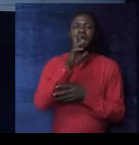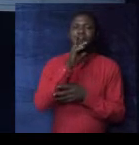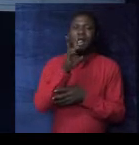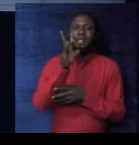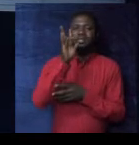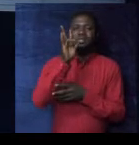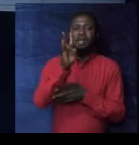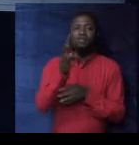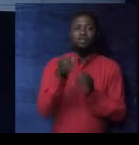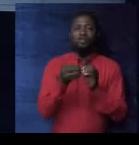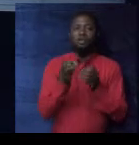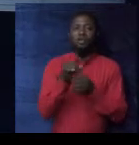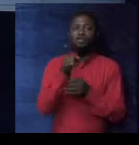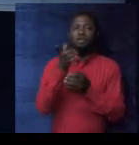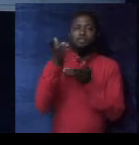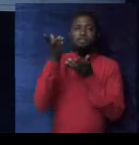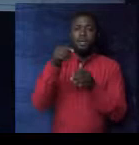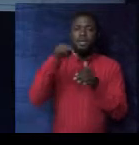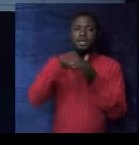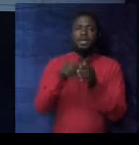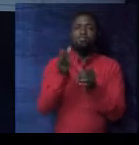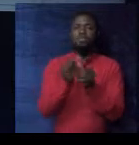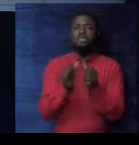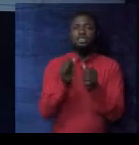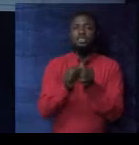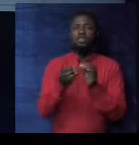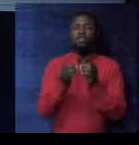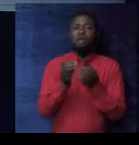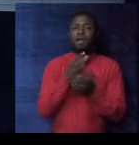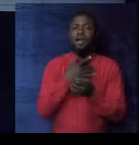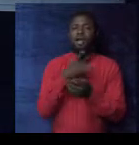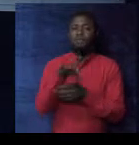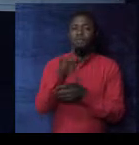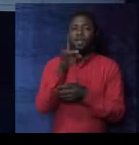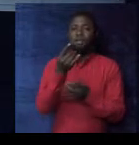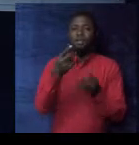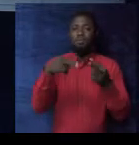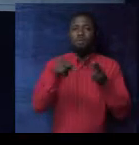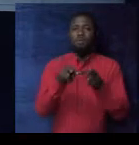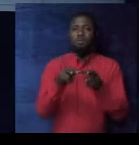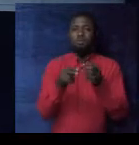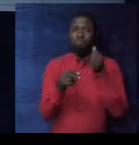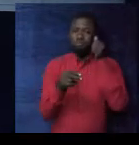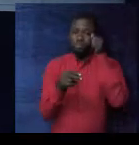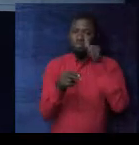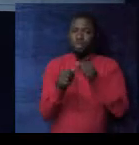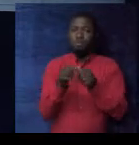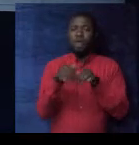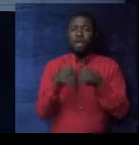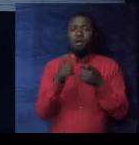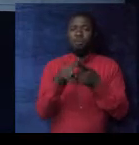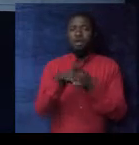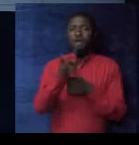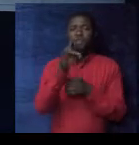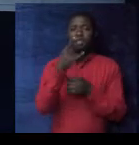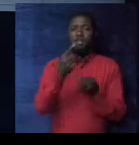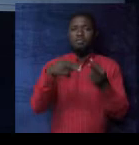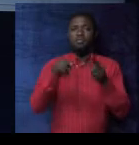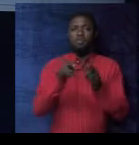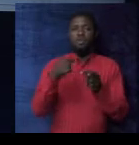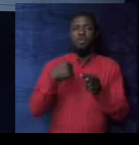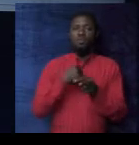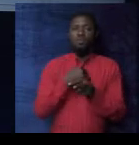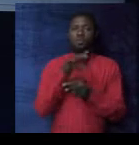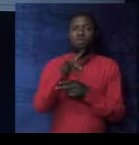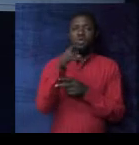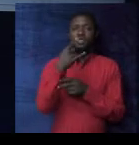5, 6, 7. There are 7 digits. So what we do is we bring down each digit and find the value. I hope you remember how I said we're going